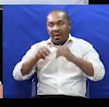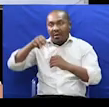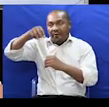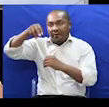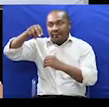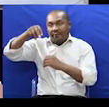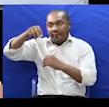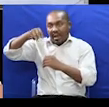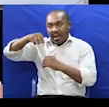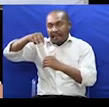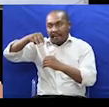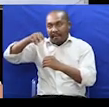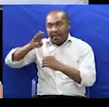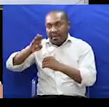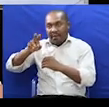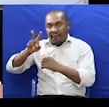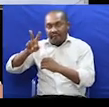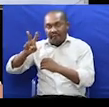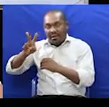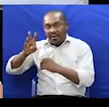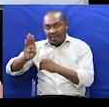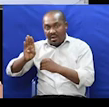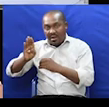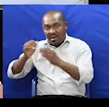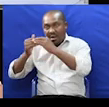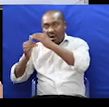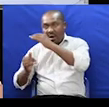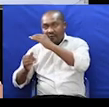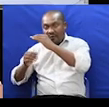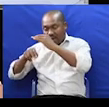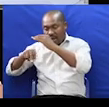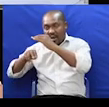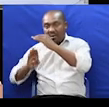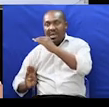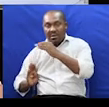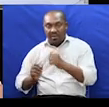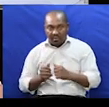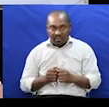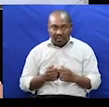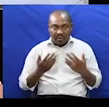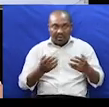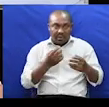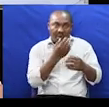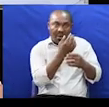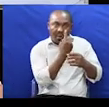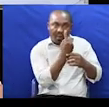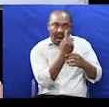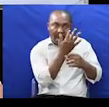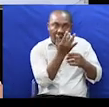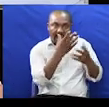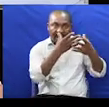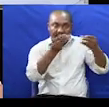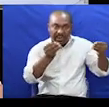one one component is missing, the rest are known. Where do I get